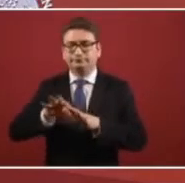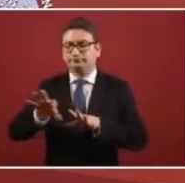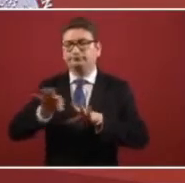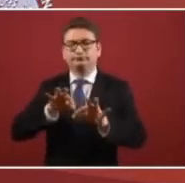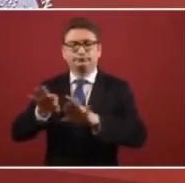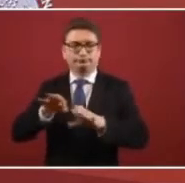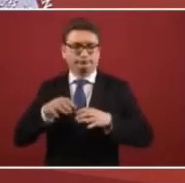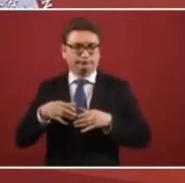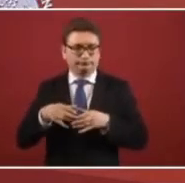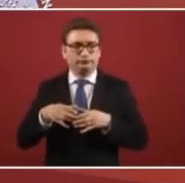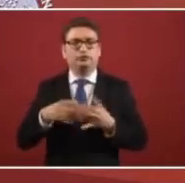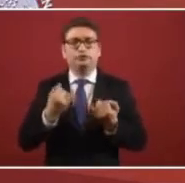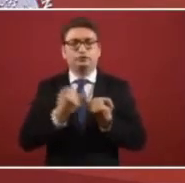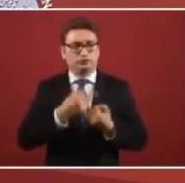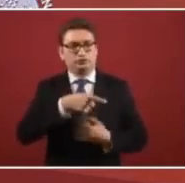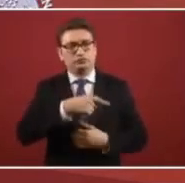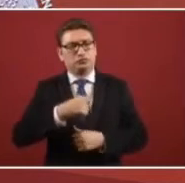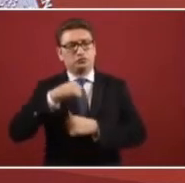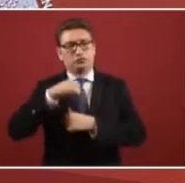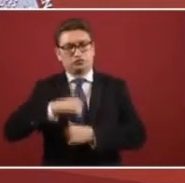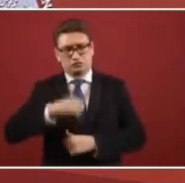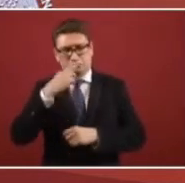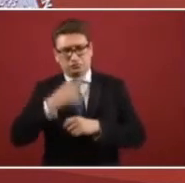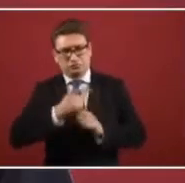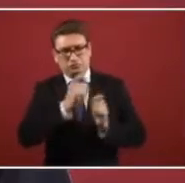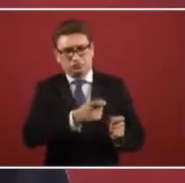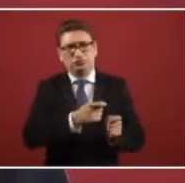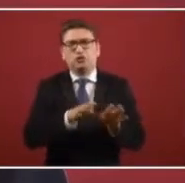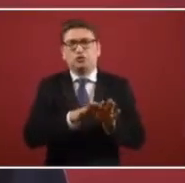and they elect authorities,